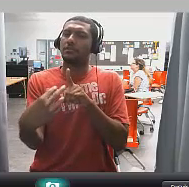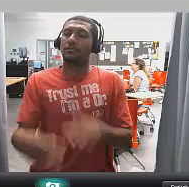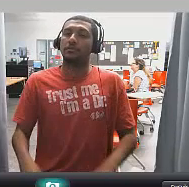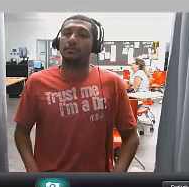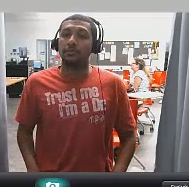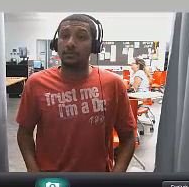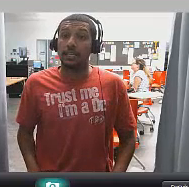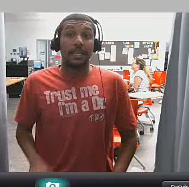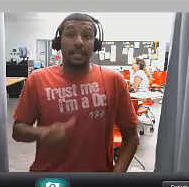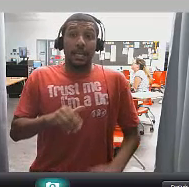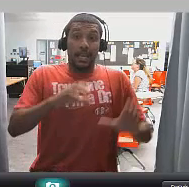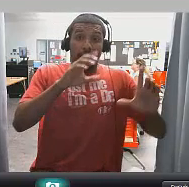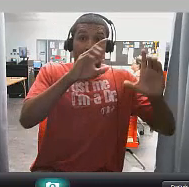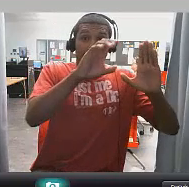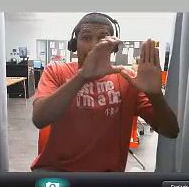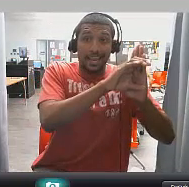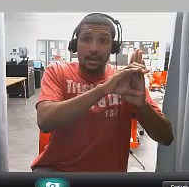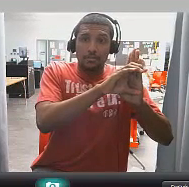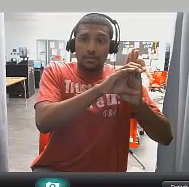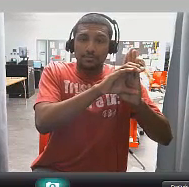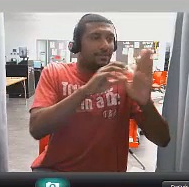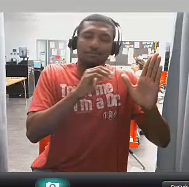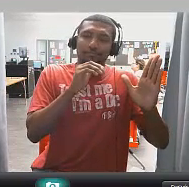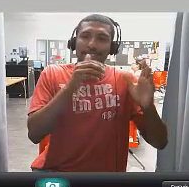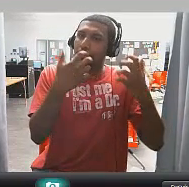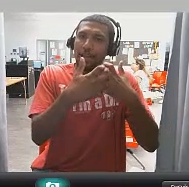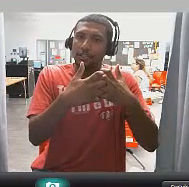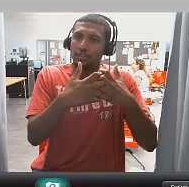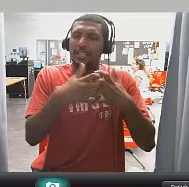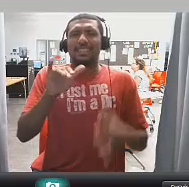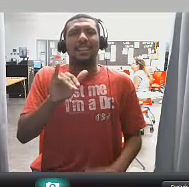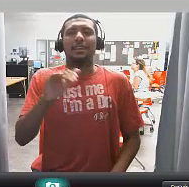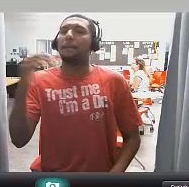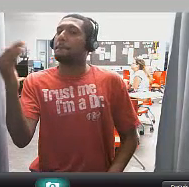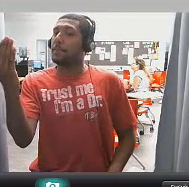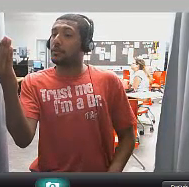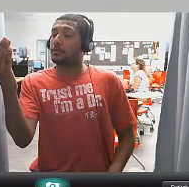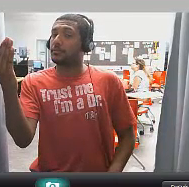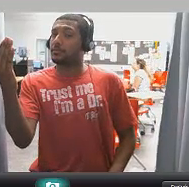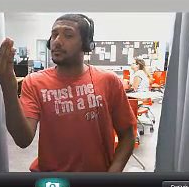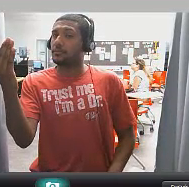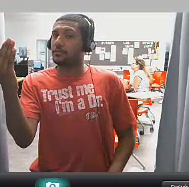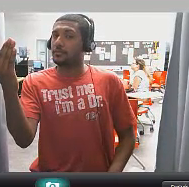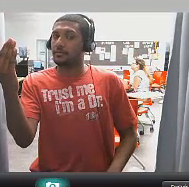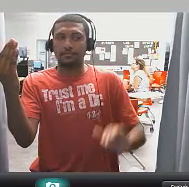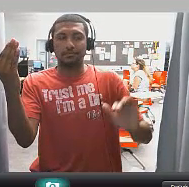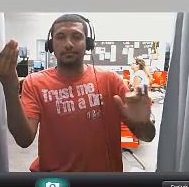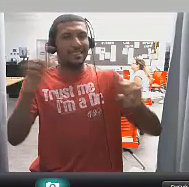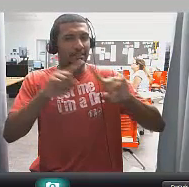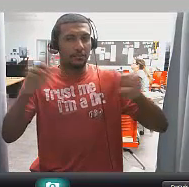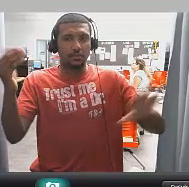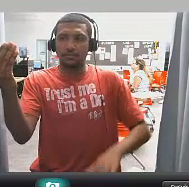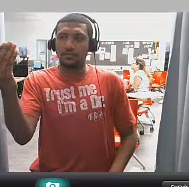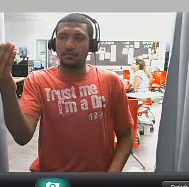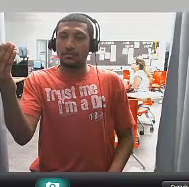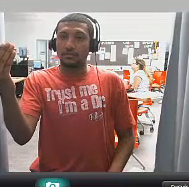no other camera sees. It's a mirror in your bathroom at arm's length, reversed. So that's a very personal view.